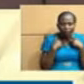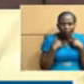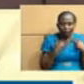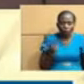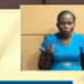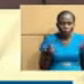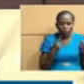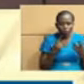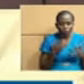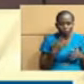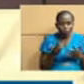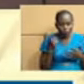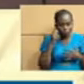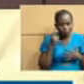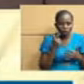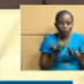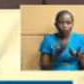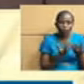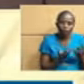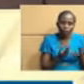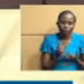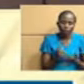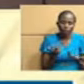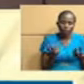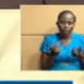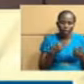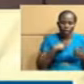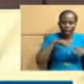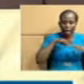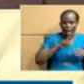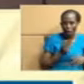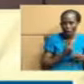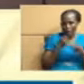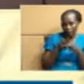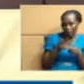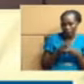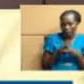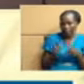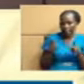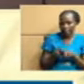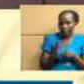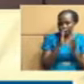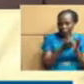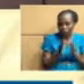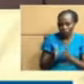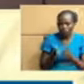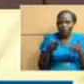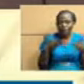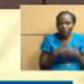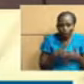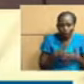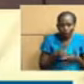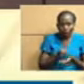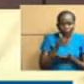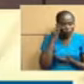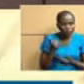when it facilitates it to go and beg for money and borrow money in our name, and individuals also get stuck in that same thing, and that's why we're actually